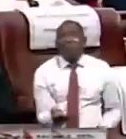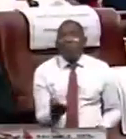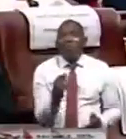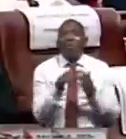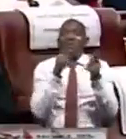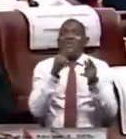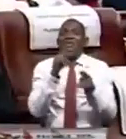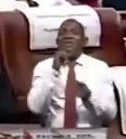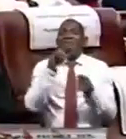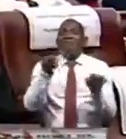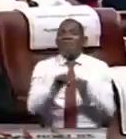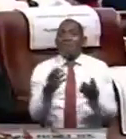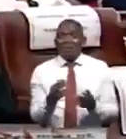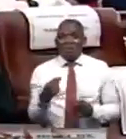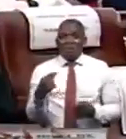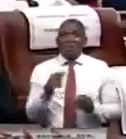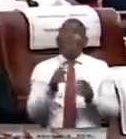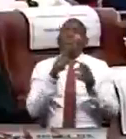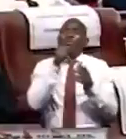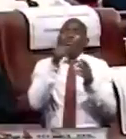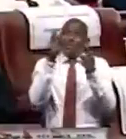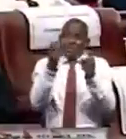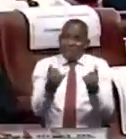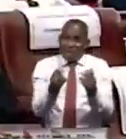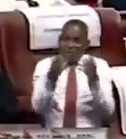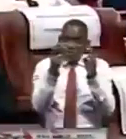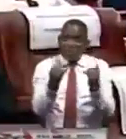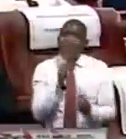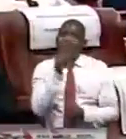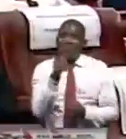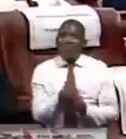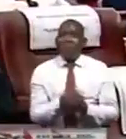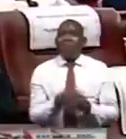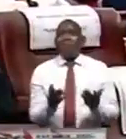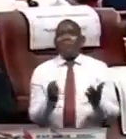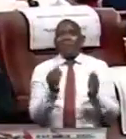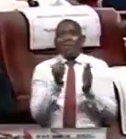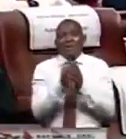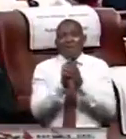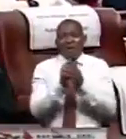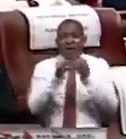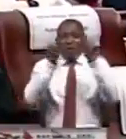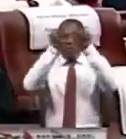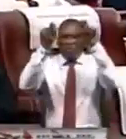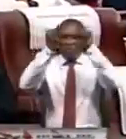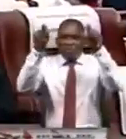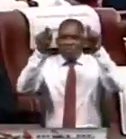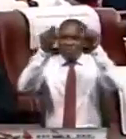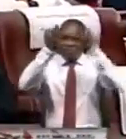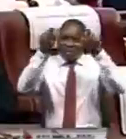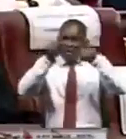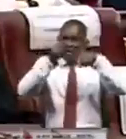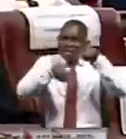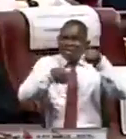not yet at order of speeches. But the reality of the matter is that head note